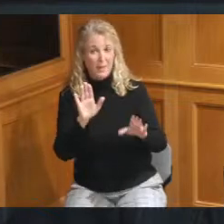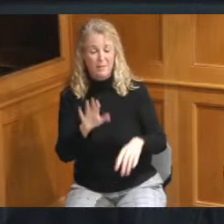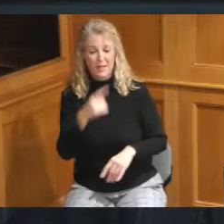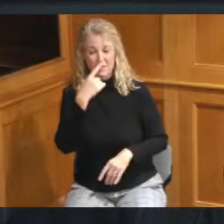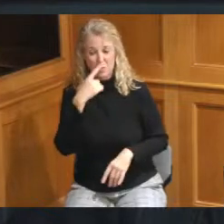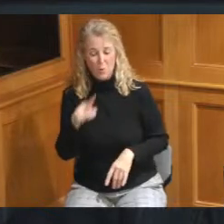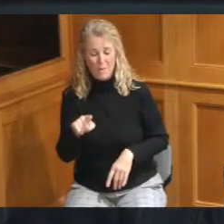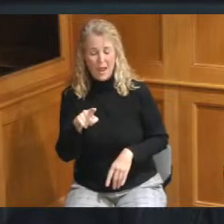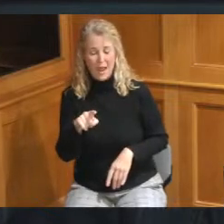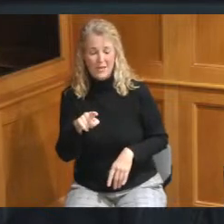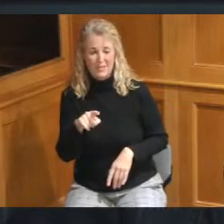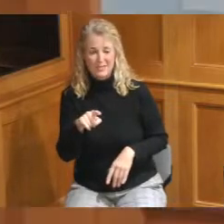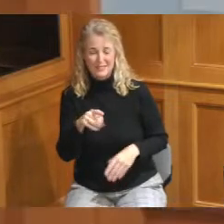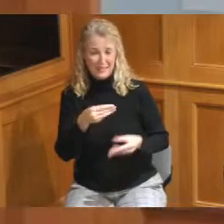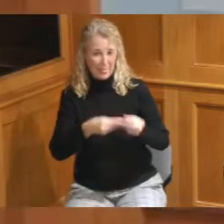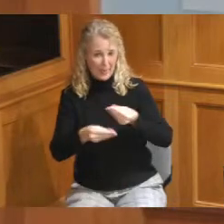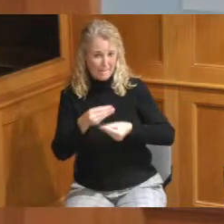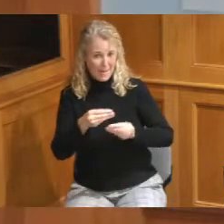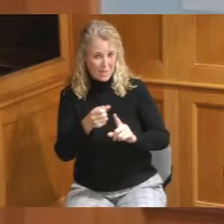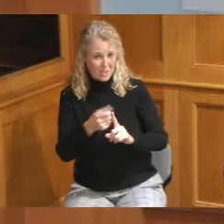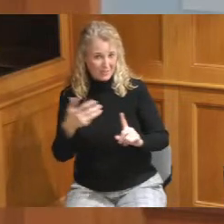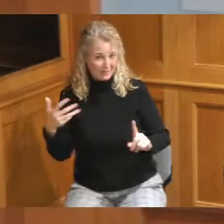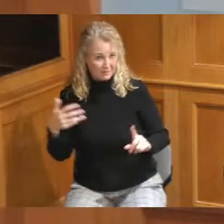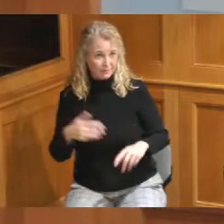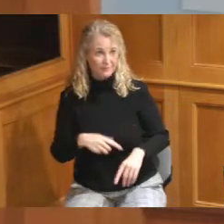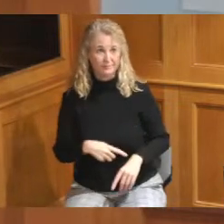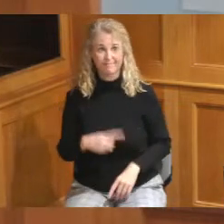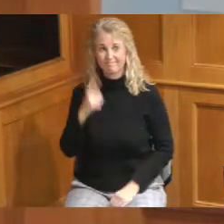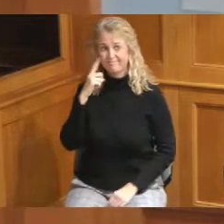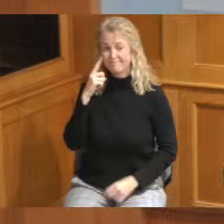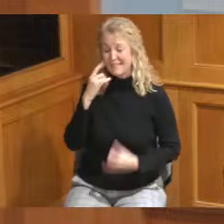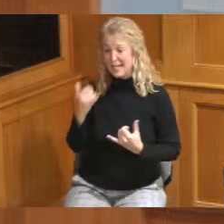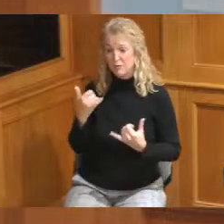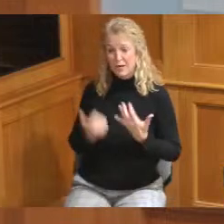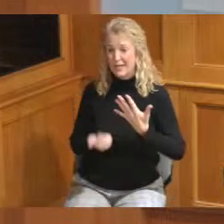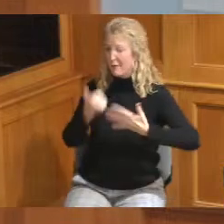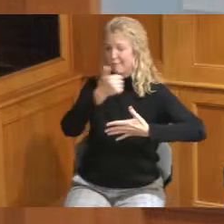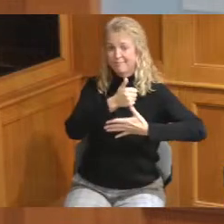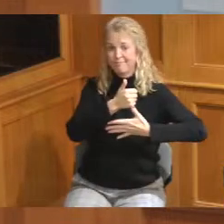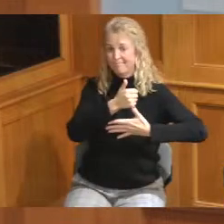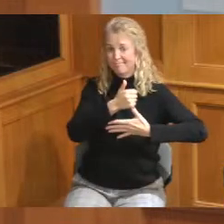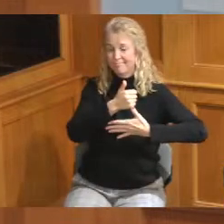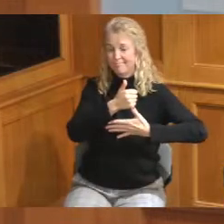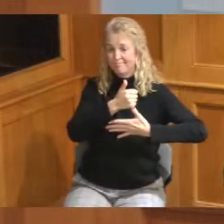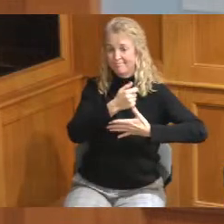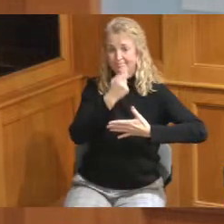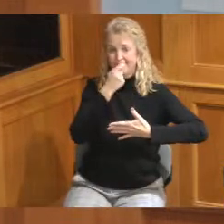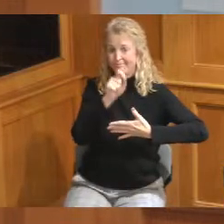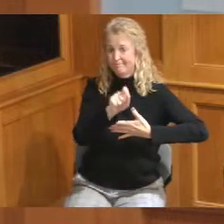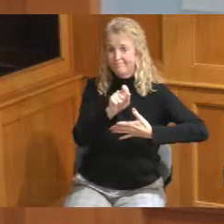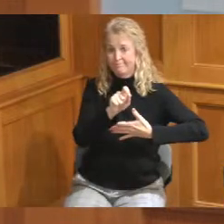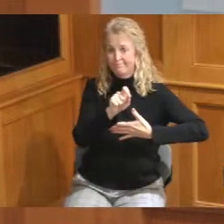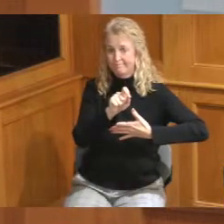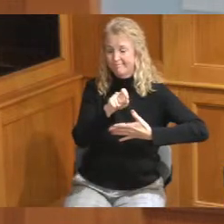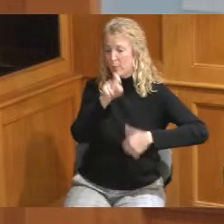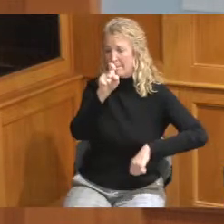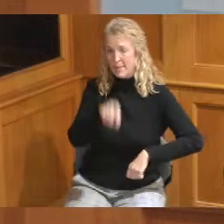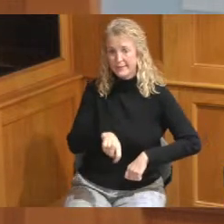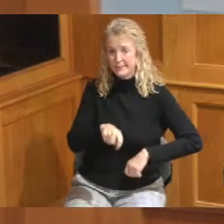your thoughts around it? I think this is the highest priority in our office, that we get this